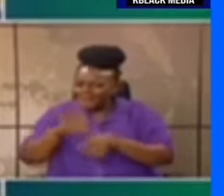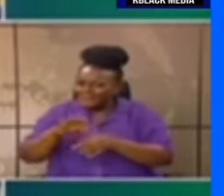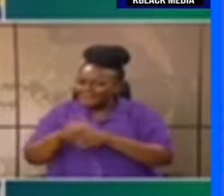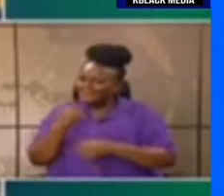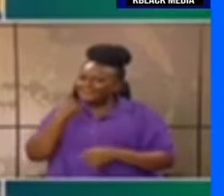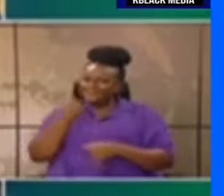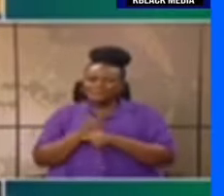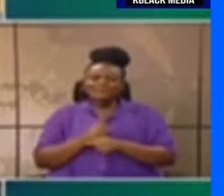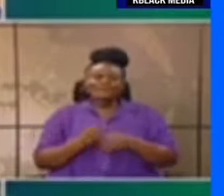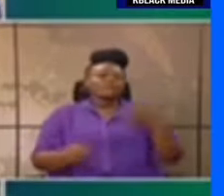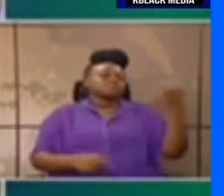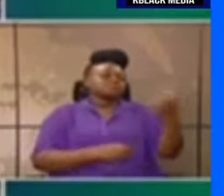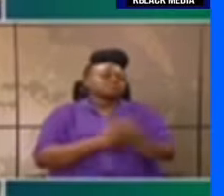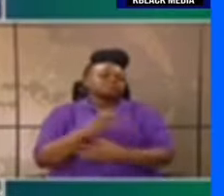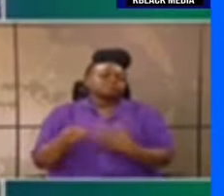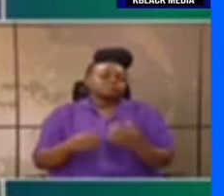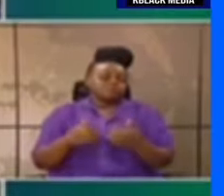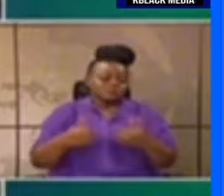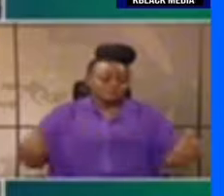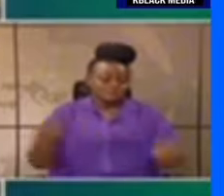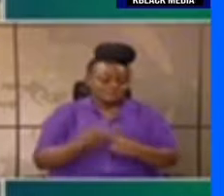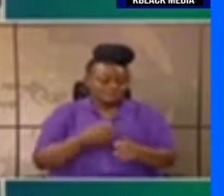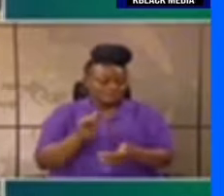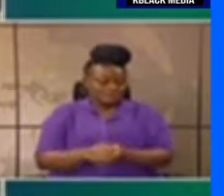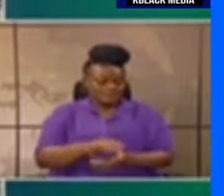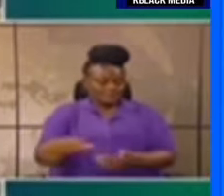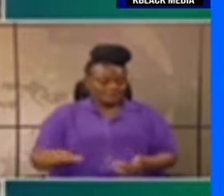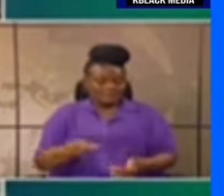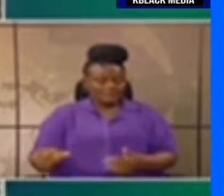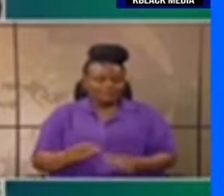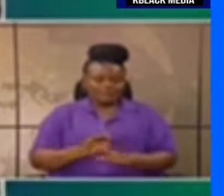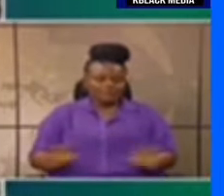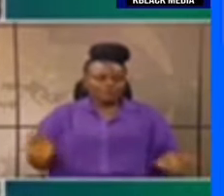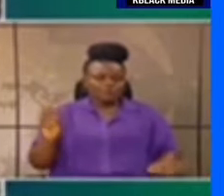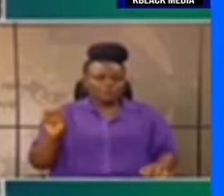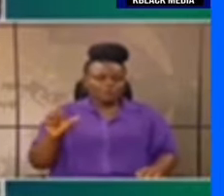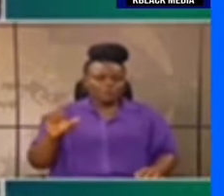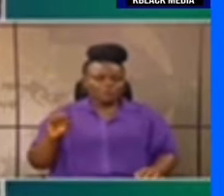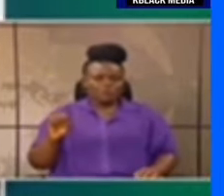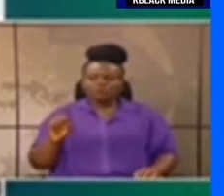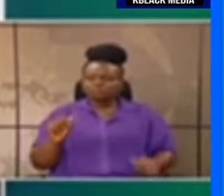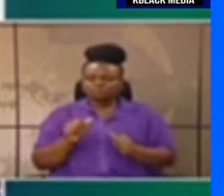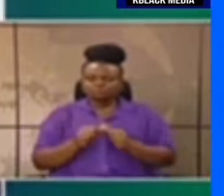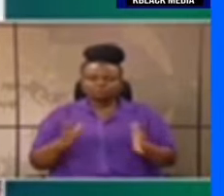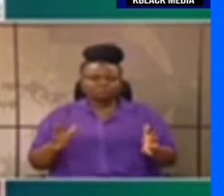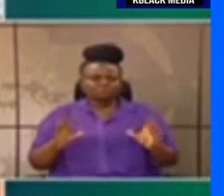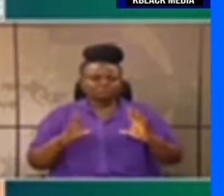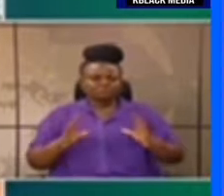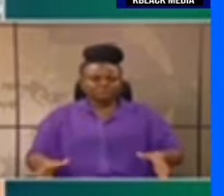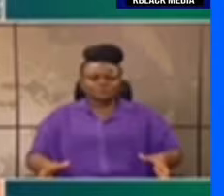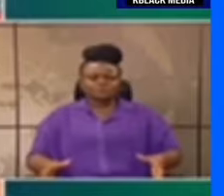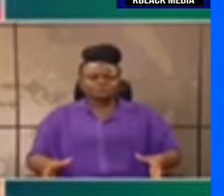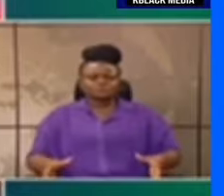a big man, apart from 34 Kakra, no more war. It's what I want to charge here, BDR, normal